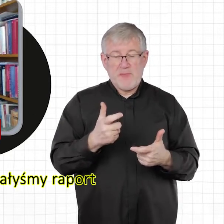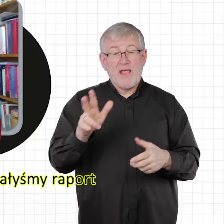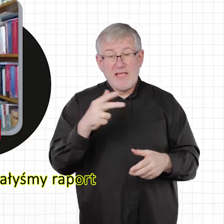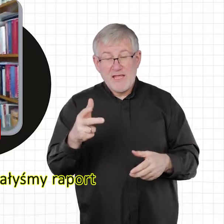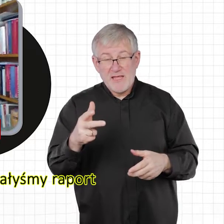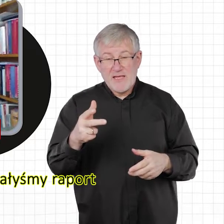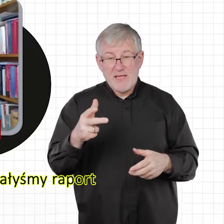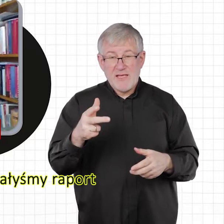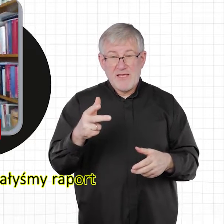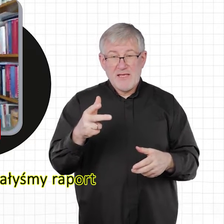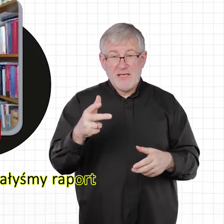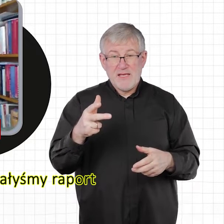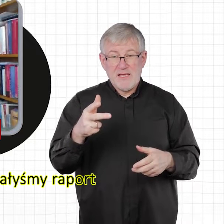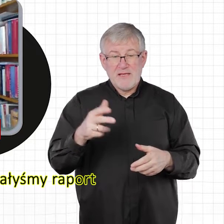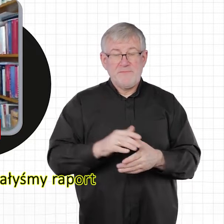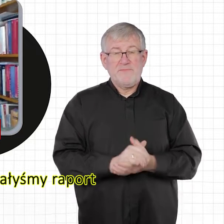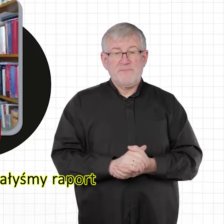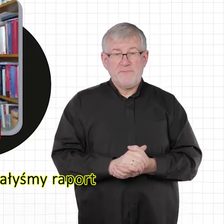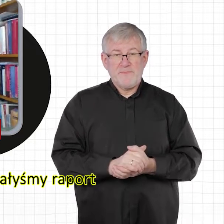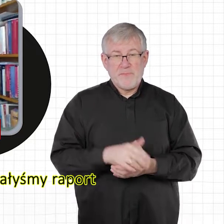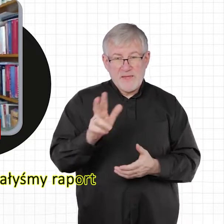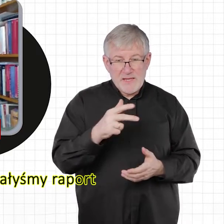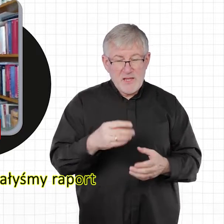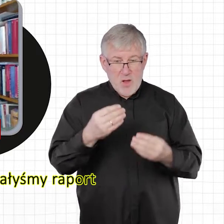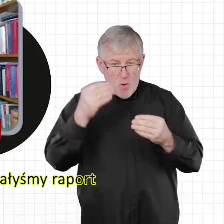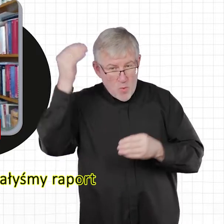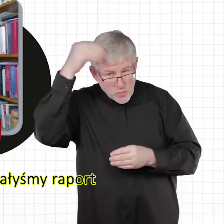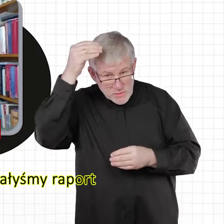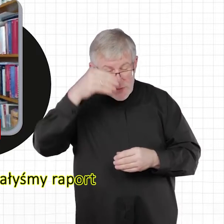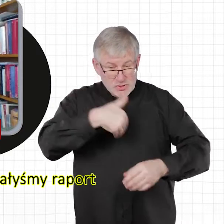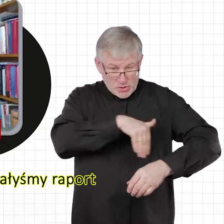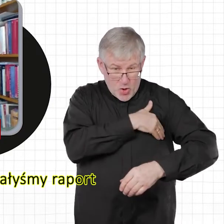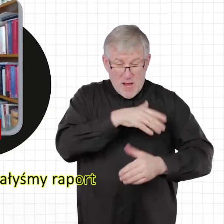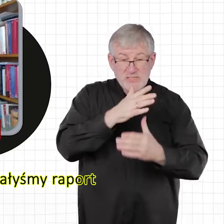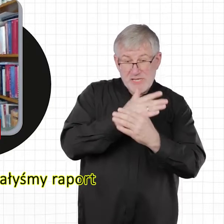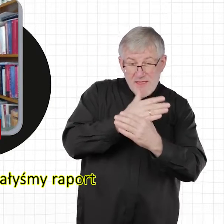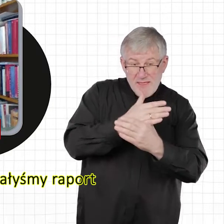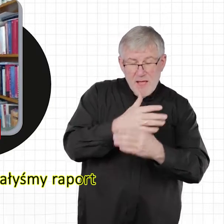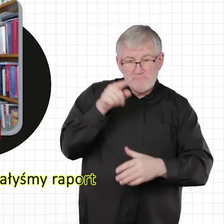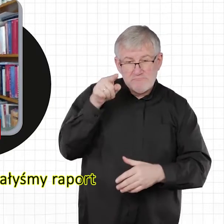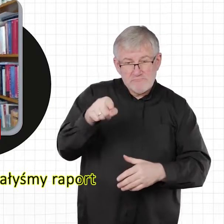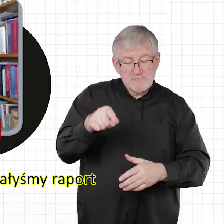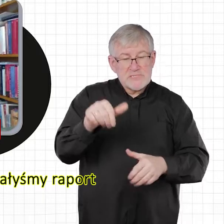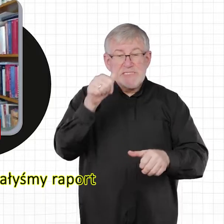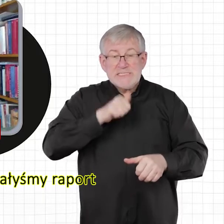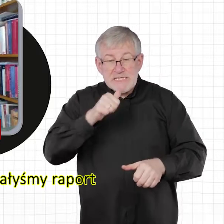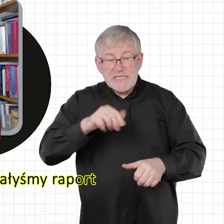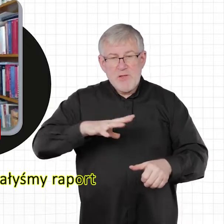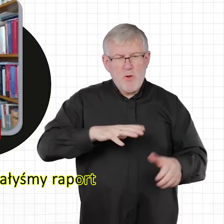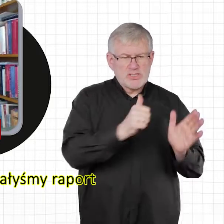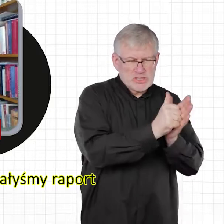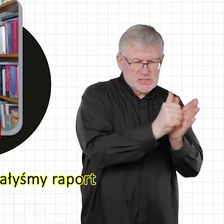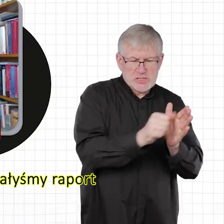that in our project, we have this report from this project, and it